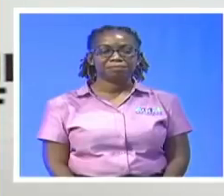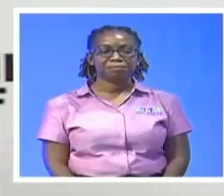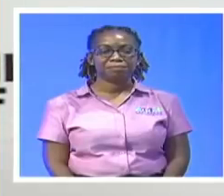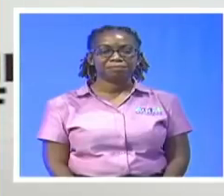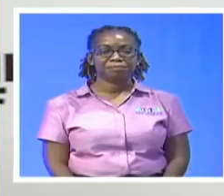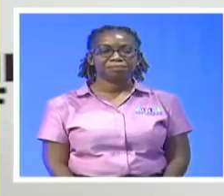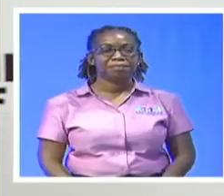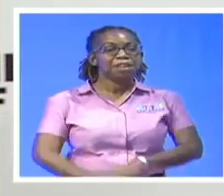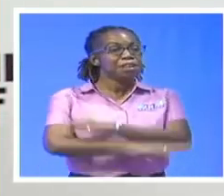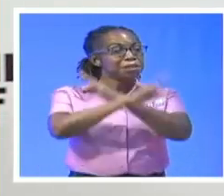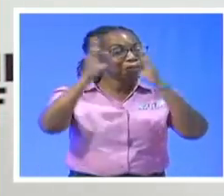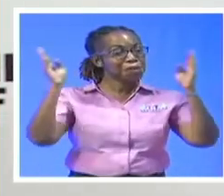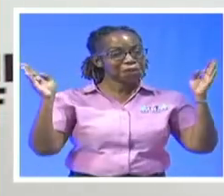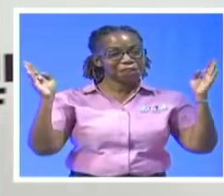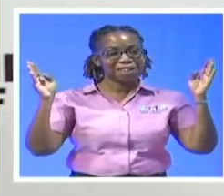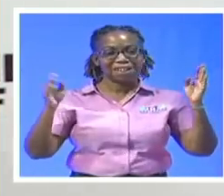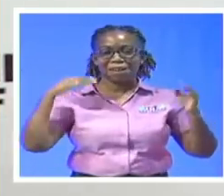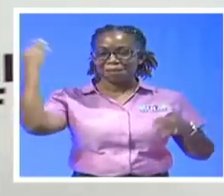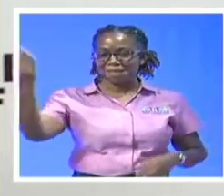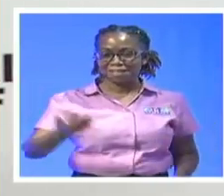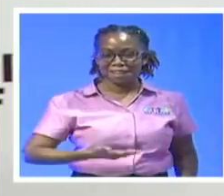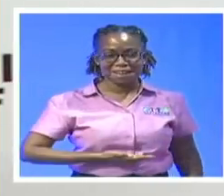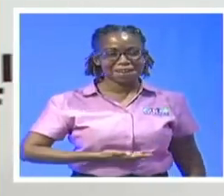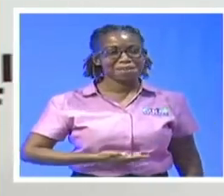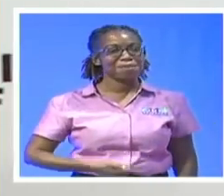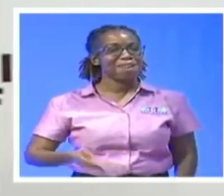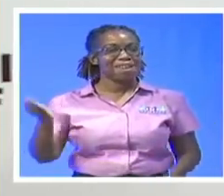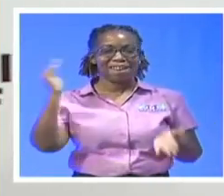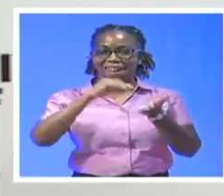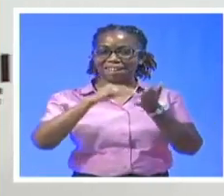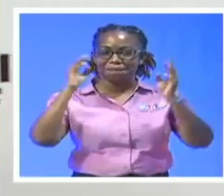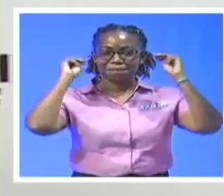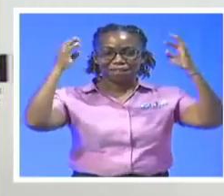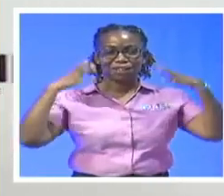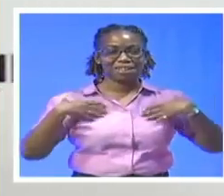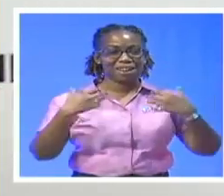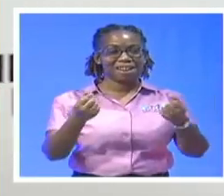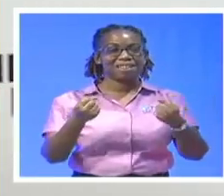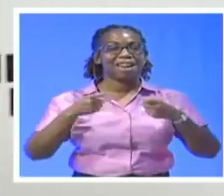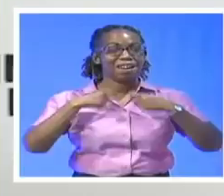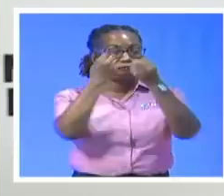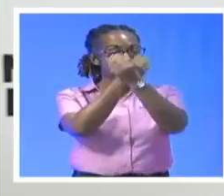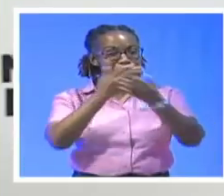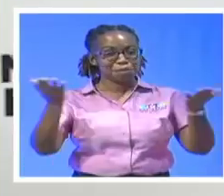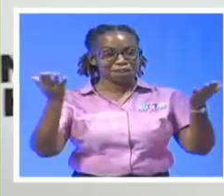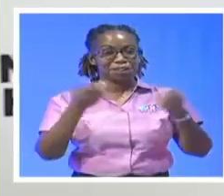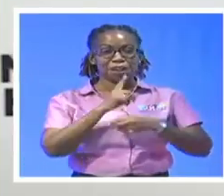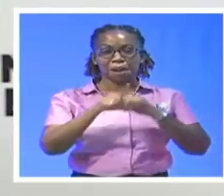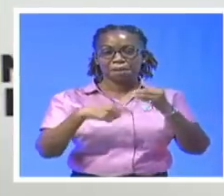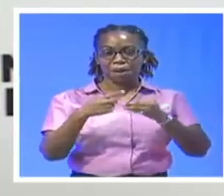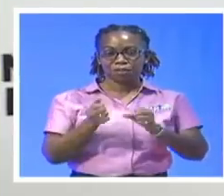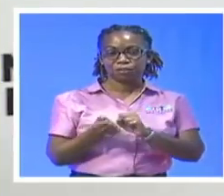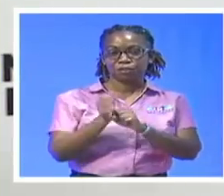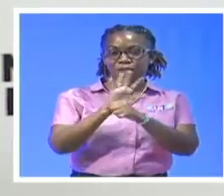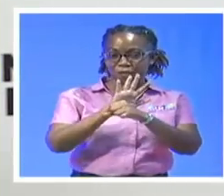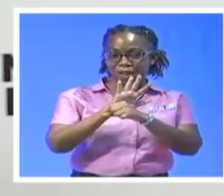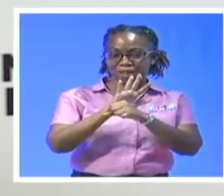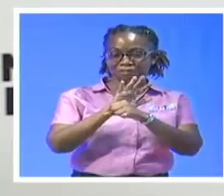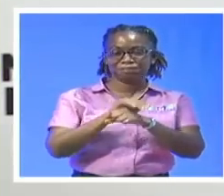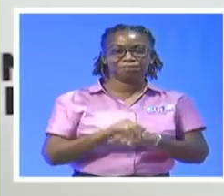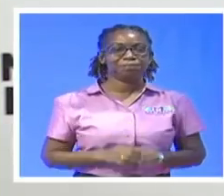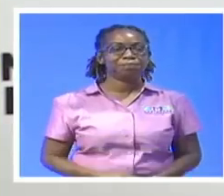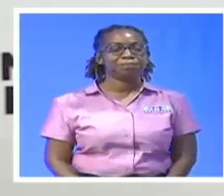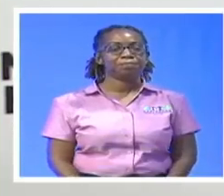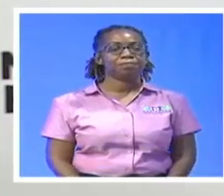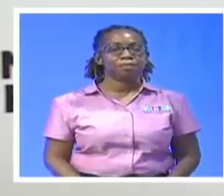Good morning and welcome to another Ministry of Health virtual media conference on the national COVID-19 response.